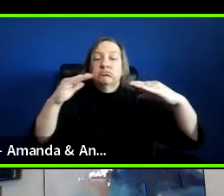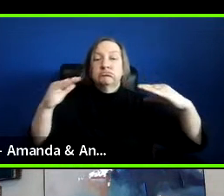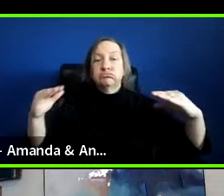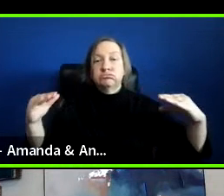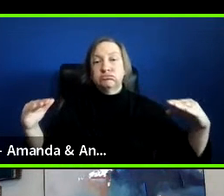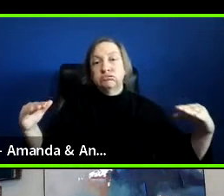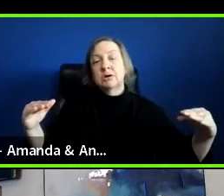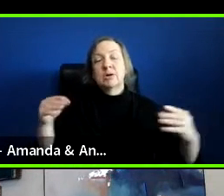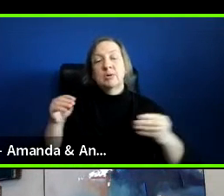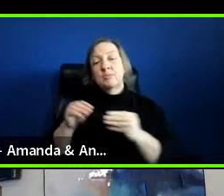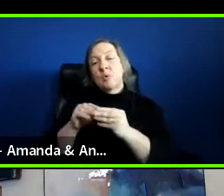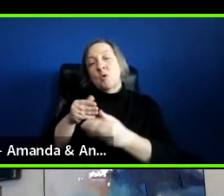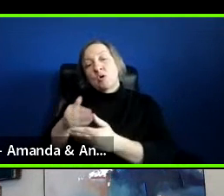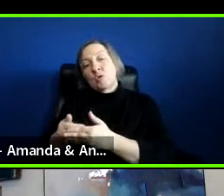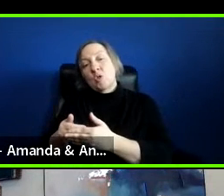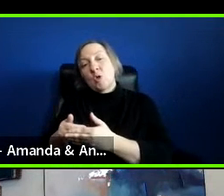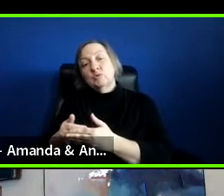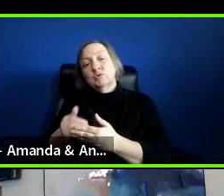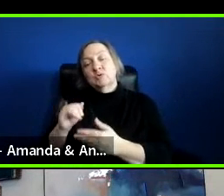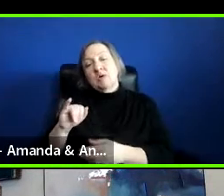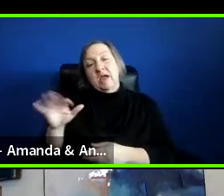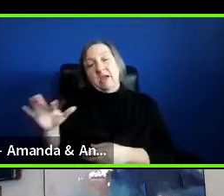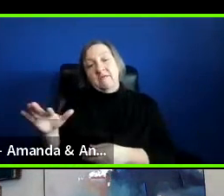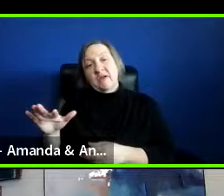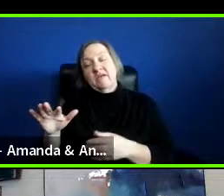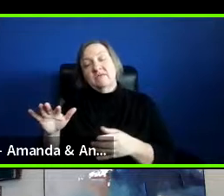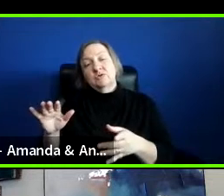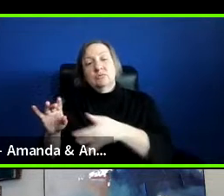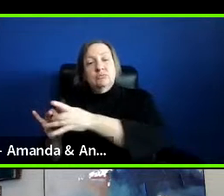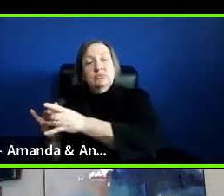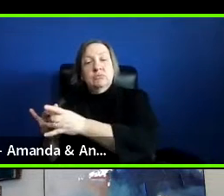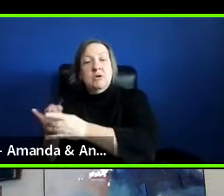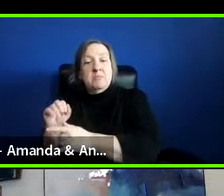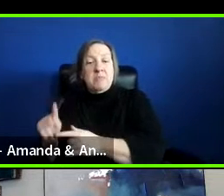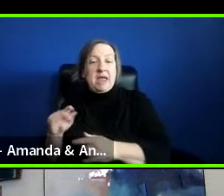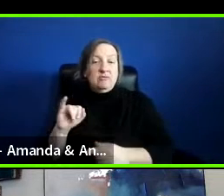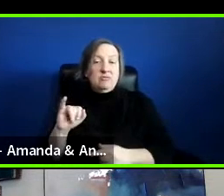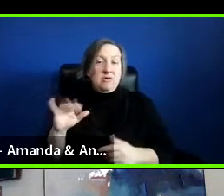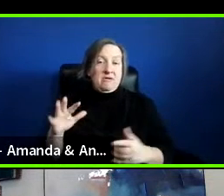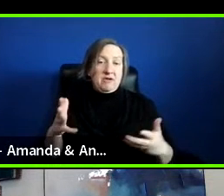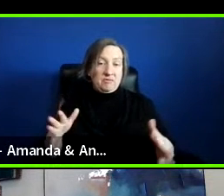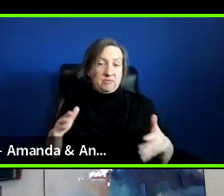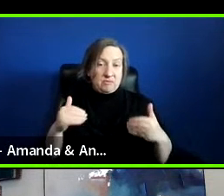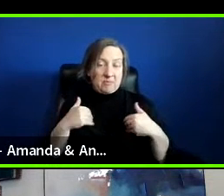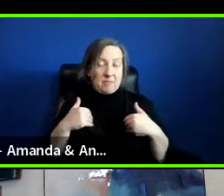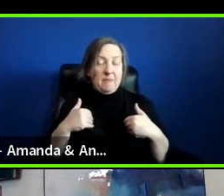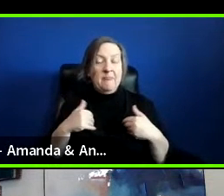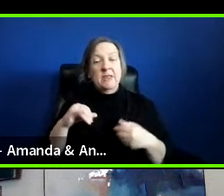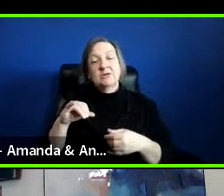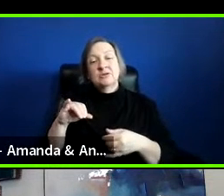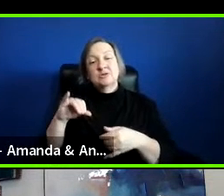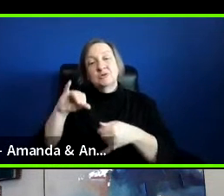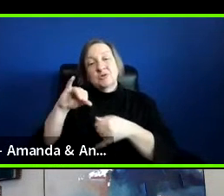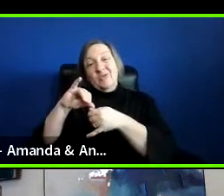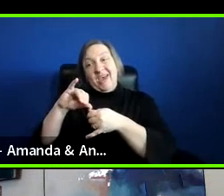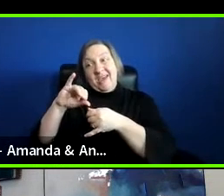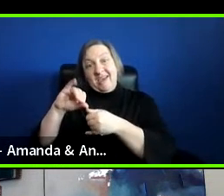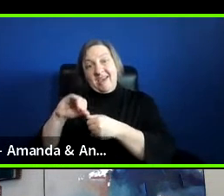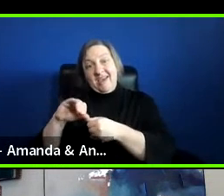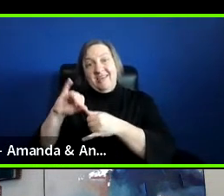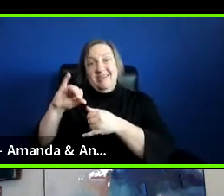to existing I-5 to tie back into existing I-5. So the height is going to vary that